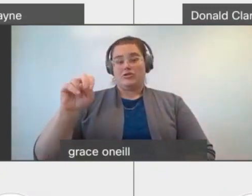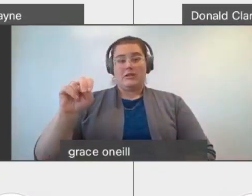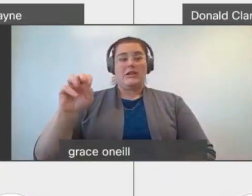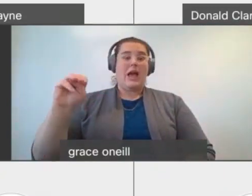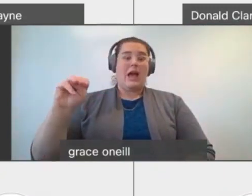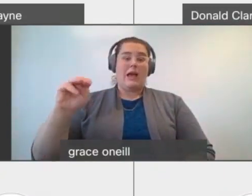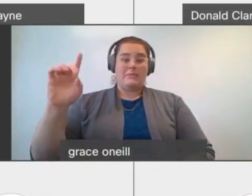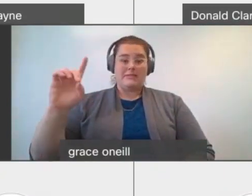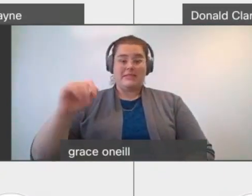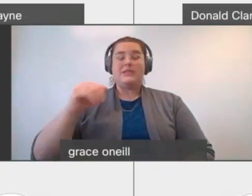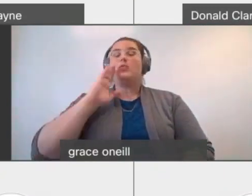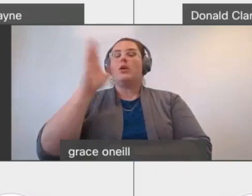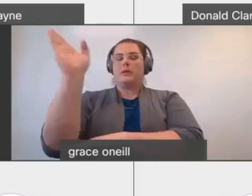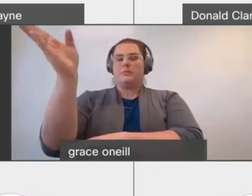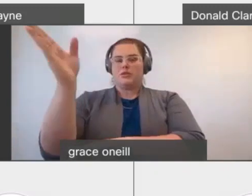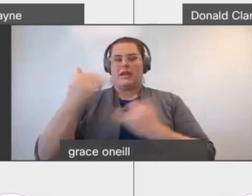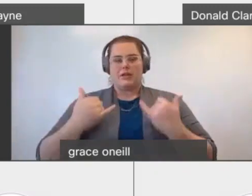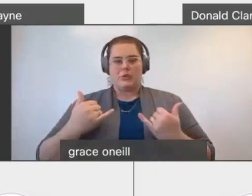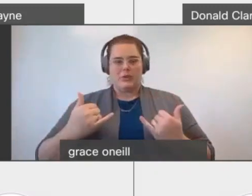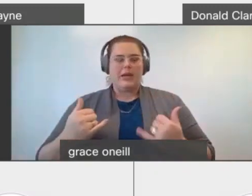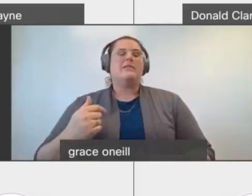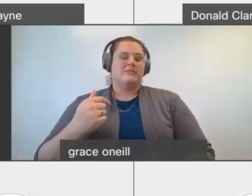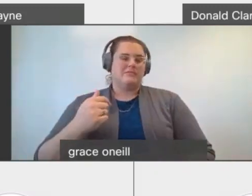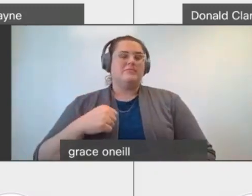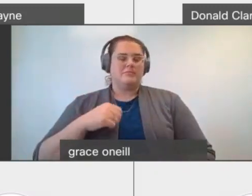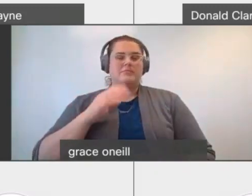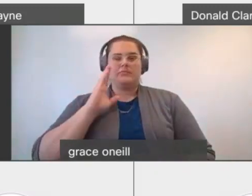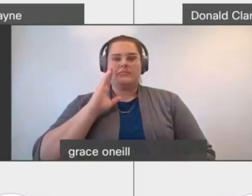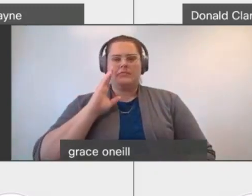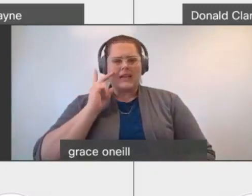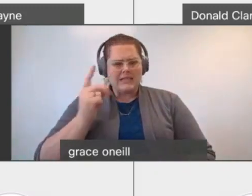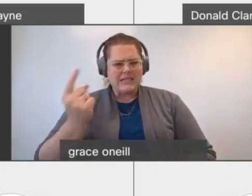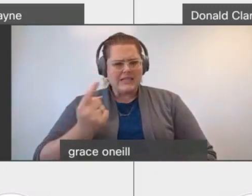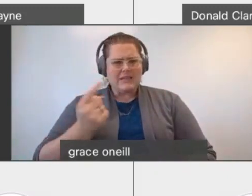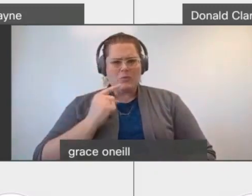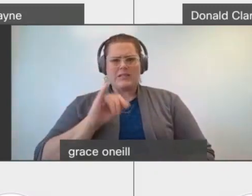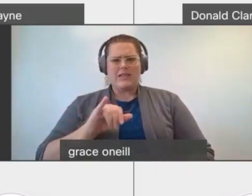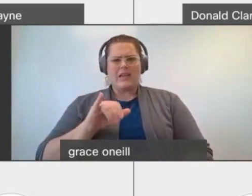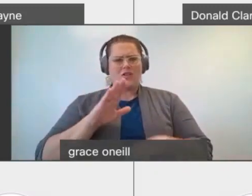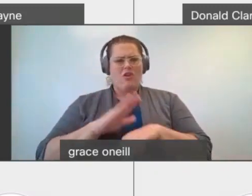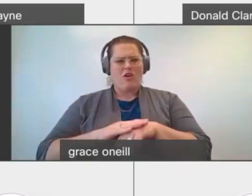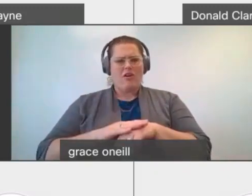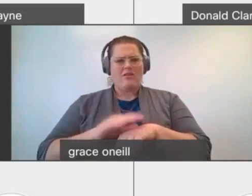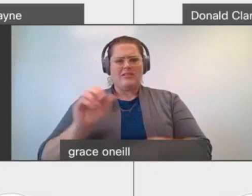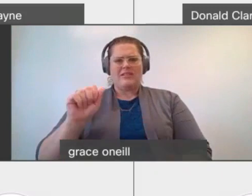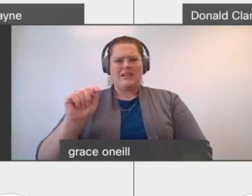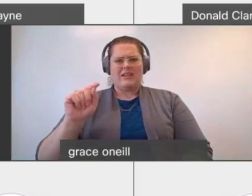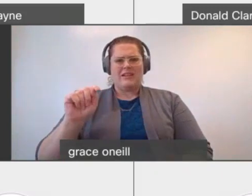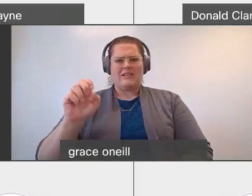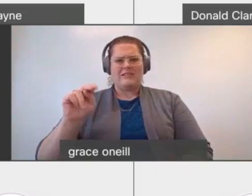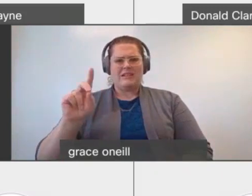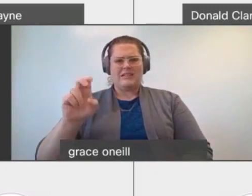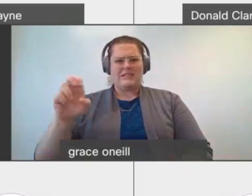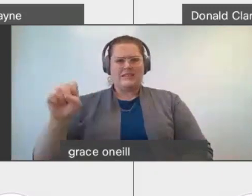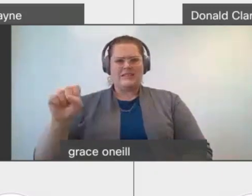presentation. I do see someone saying that they're on the attendees list.